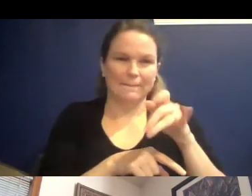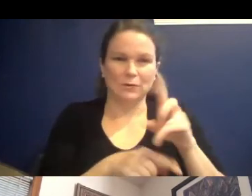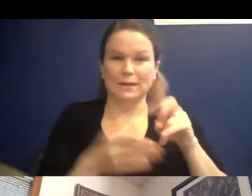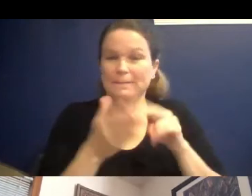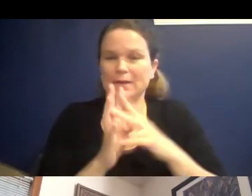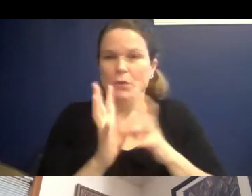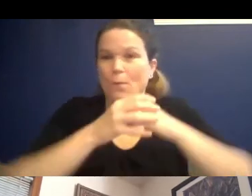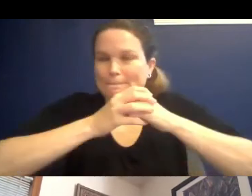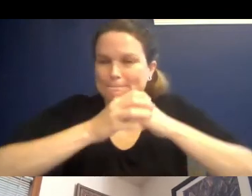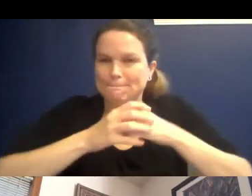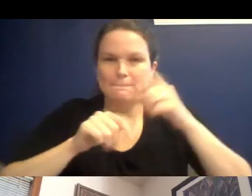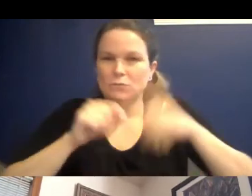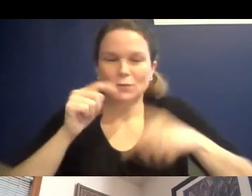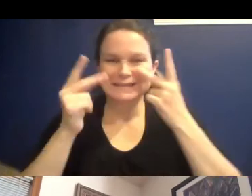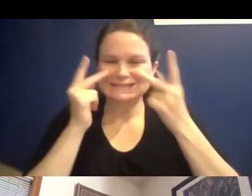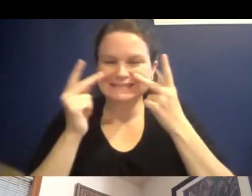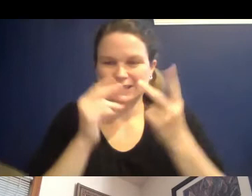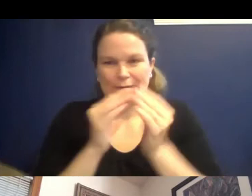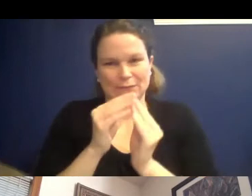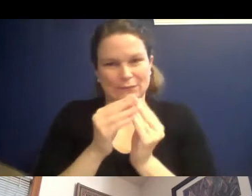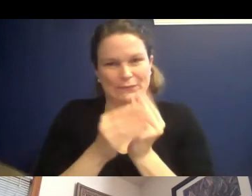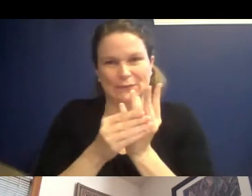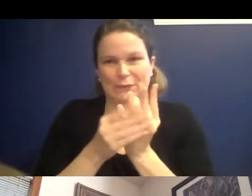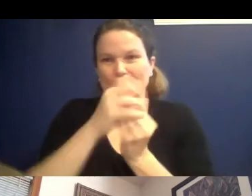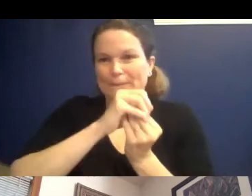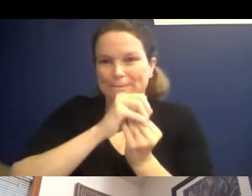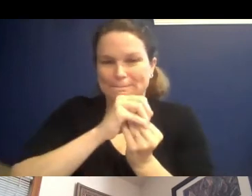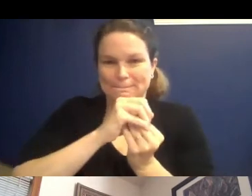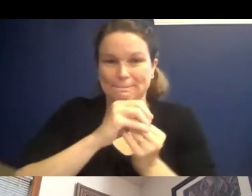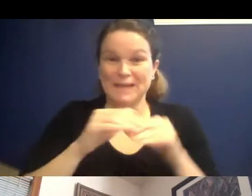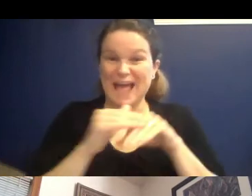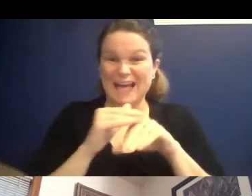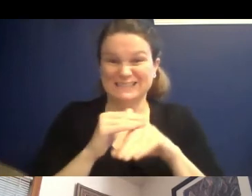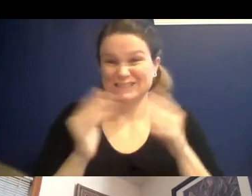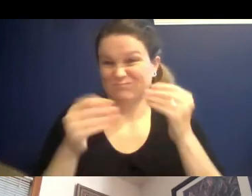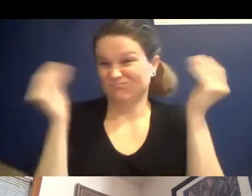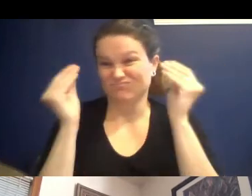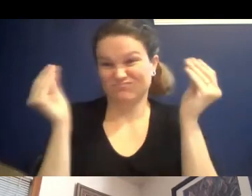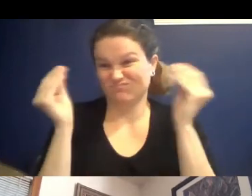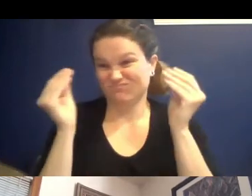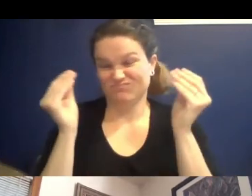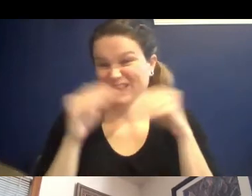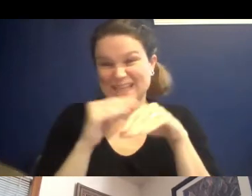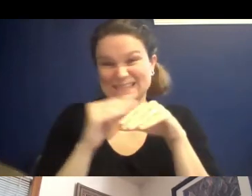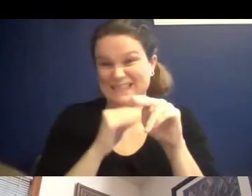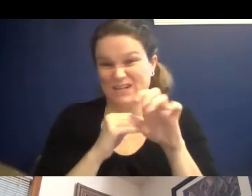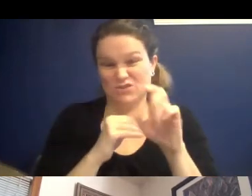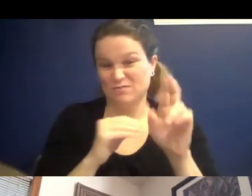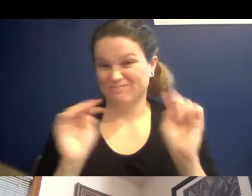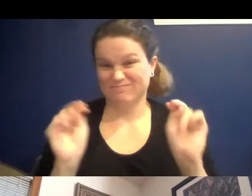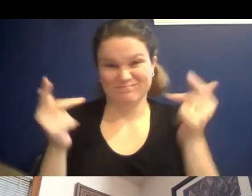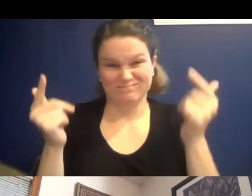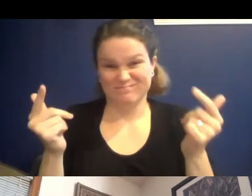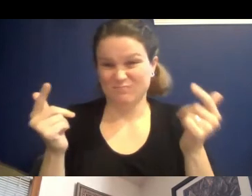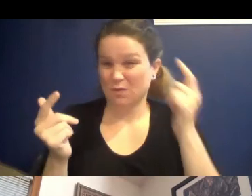stamens. And the access to the nectar ports is probably non-existent. And probably there's not much